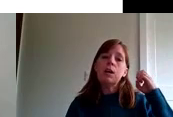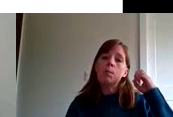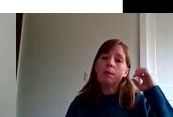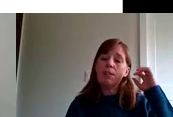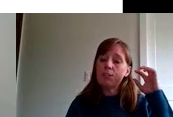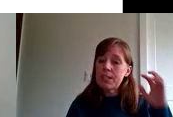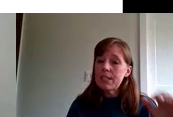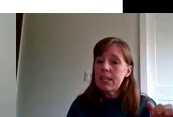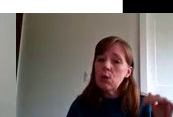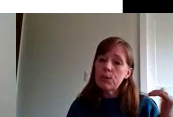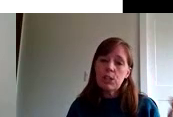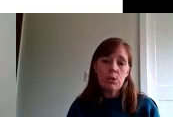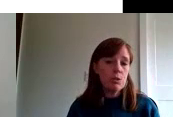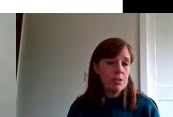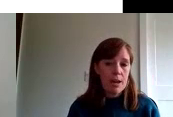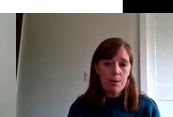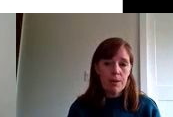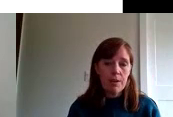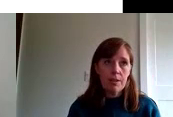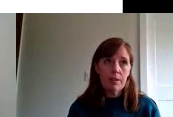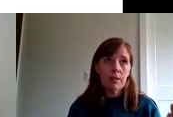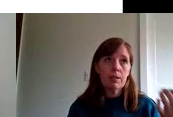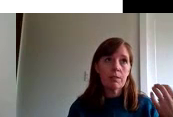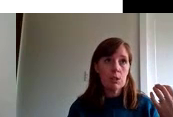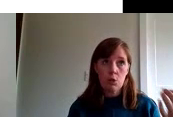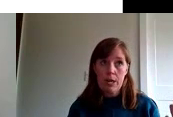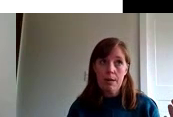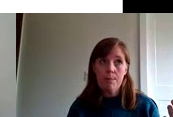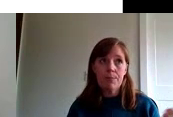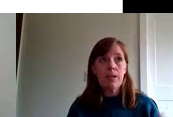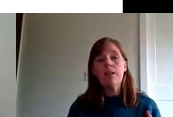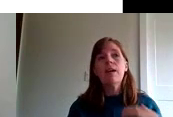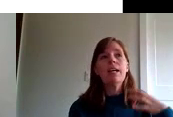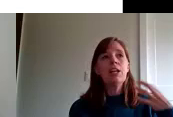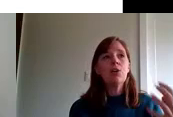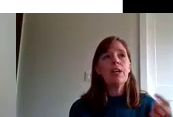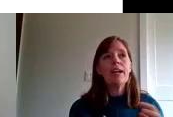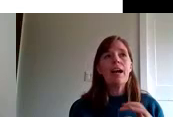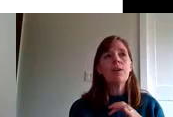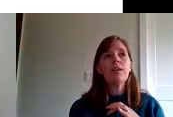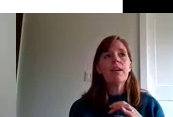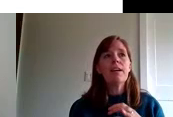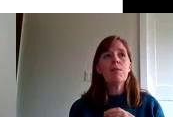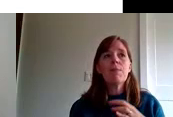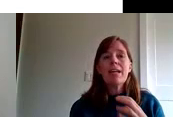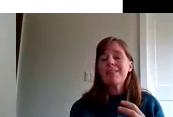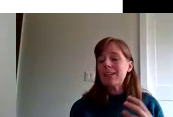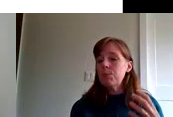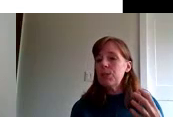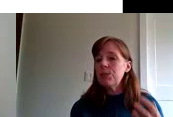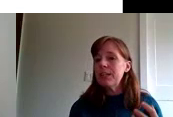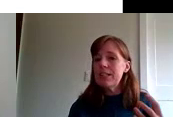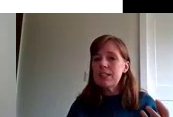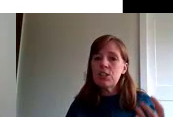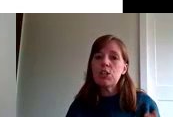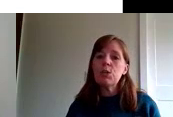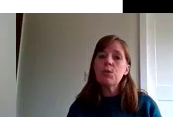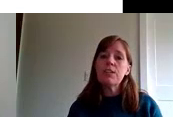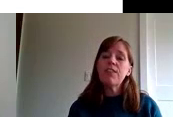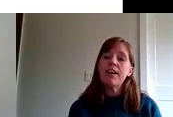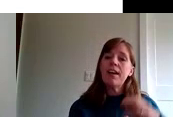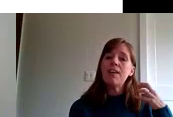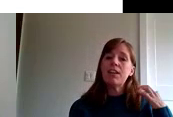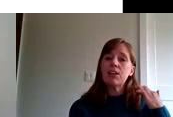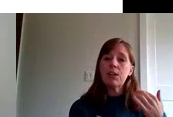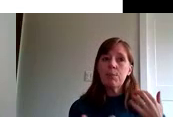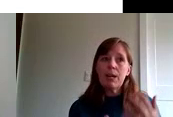easier either to see or to use without a screen? Hearing, how can I make my computer easier to